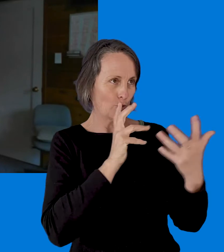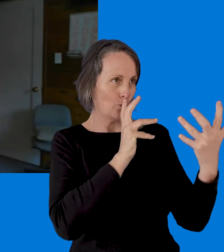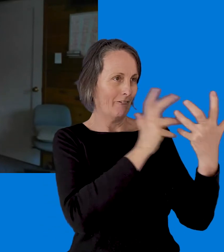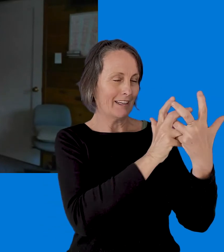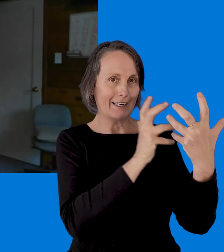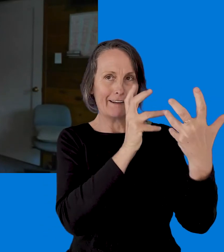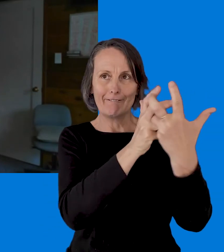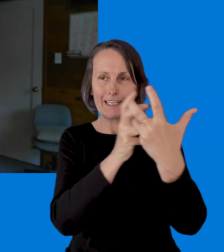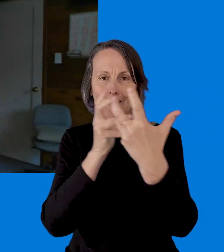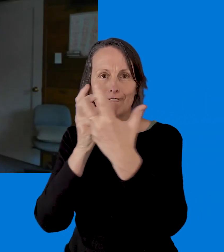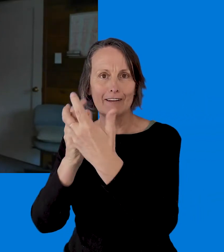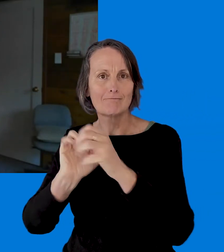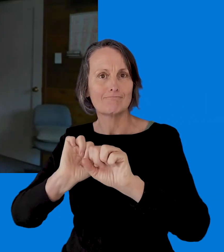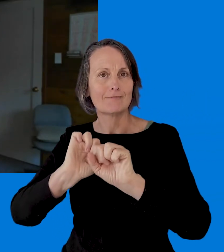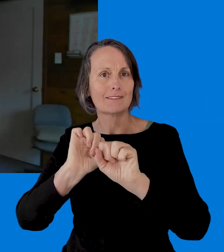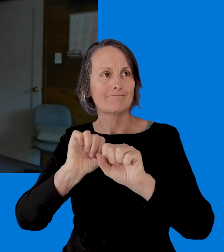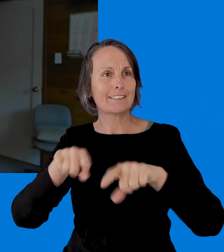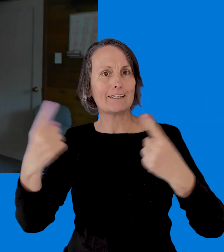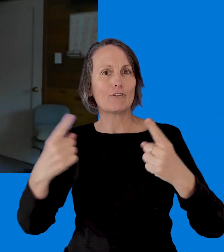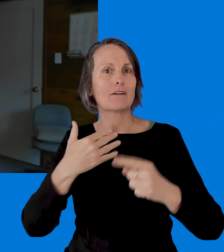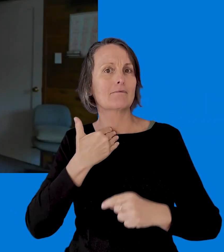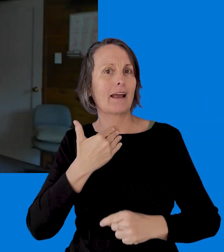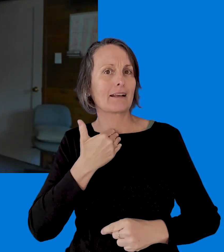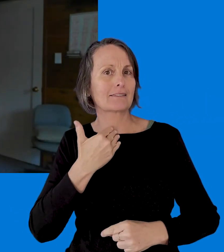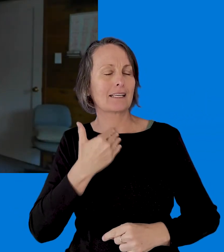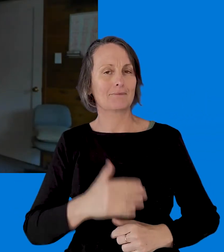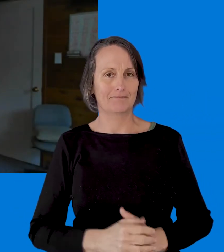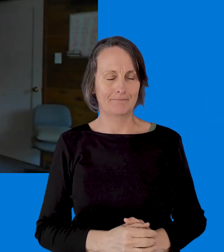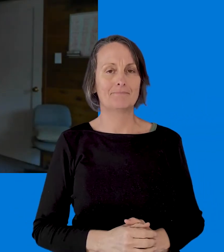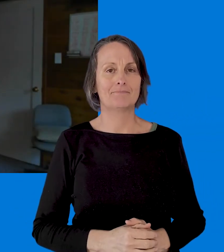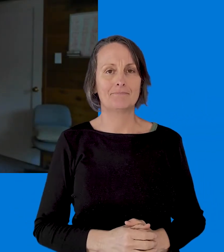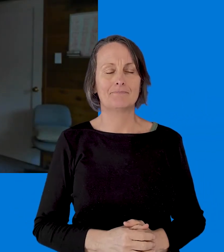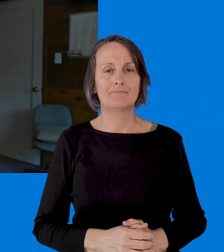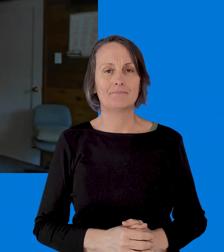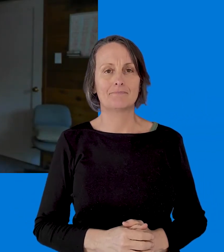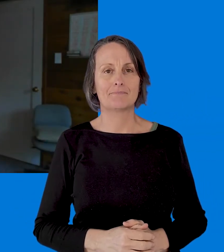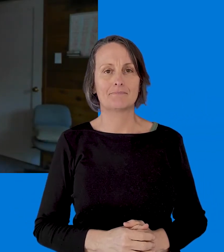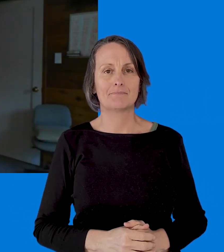different accents. So we're doing this in two ways. We're